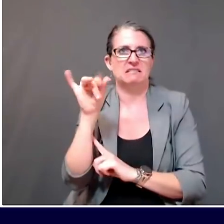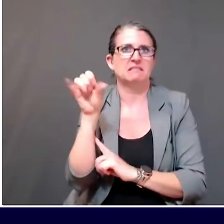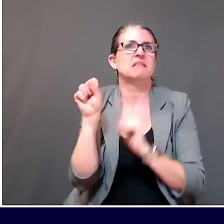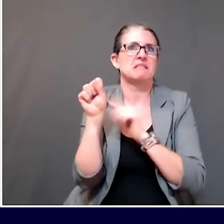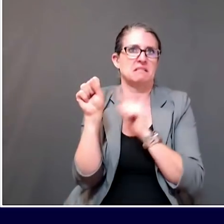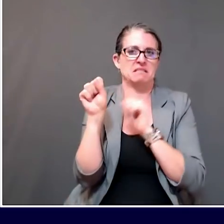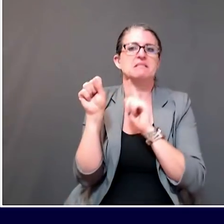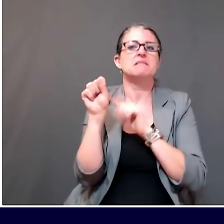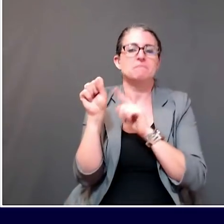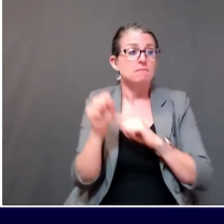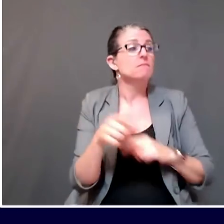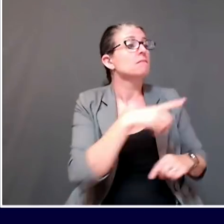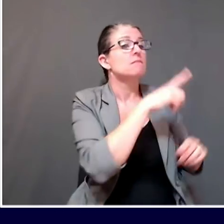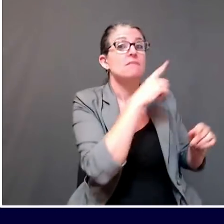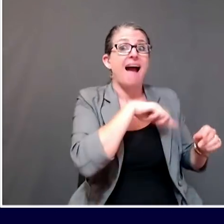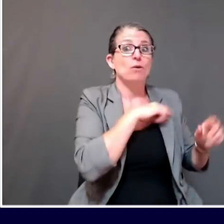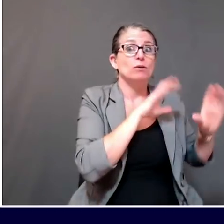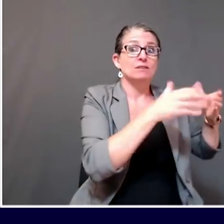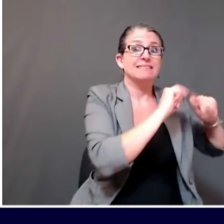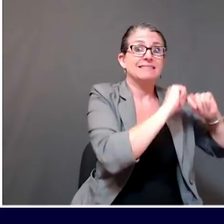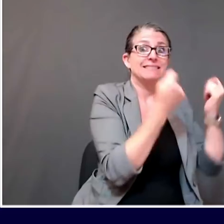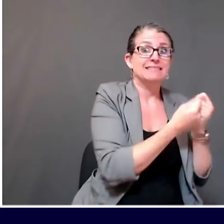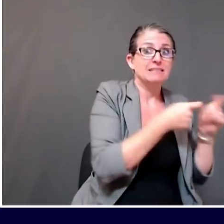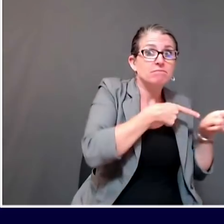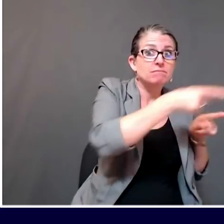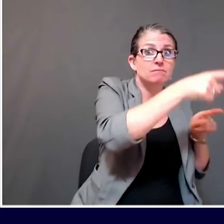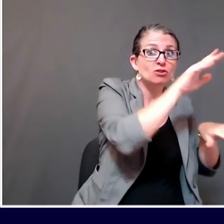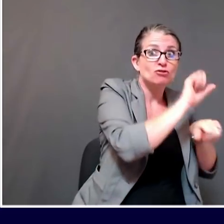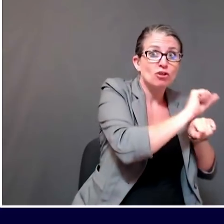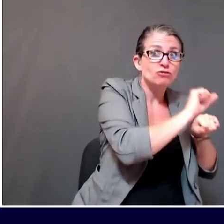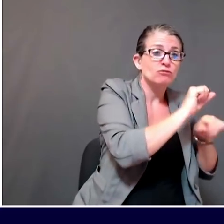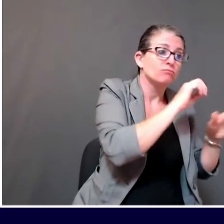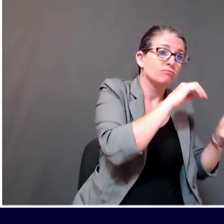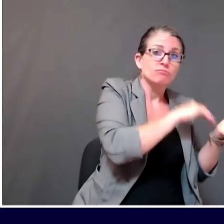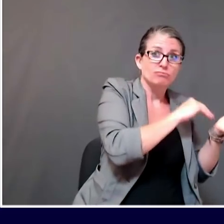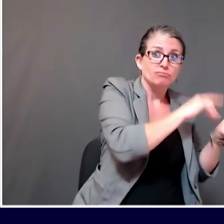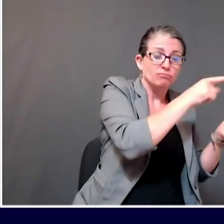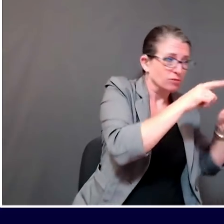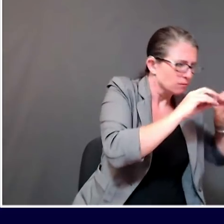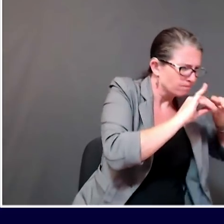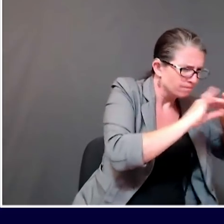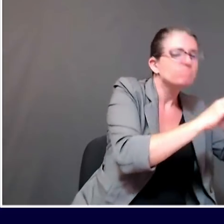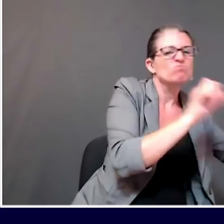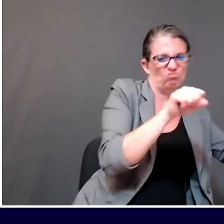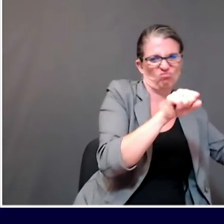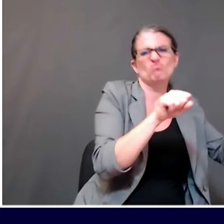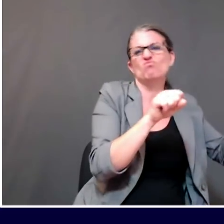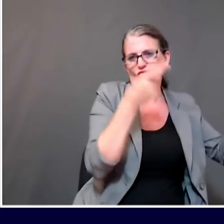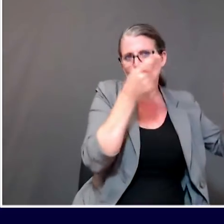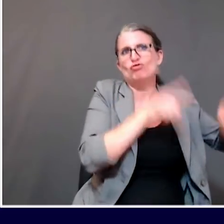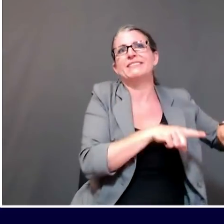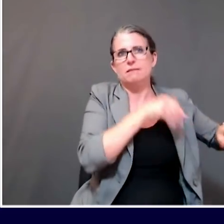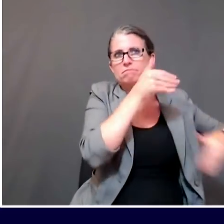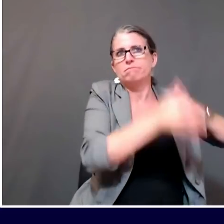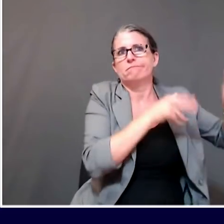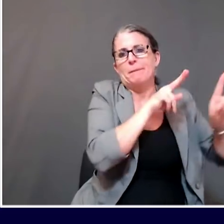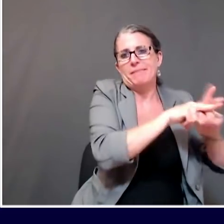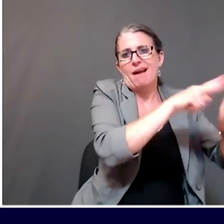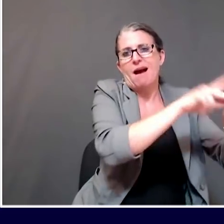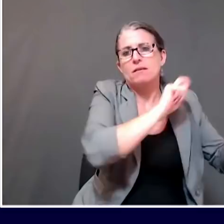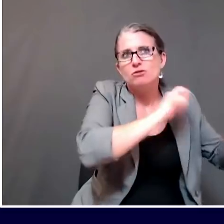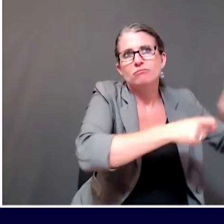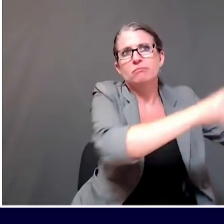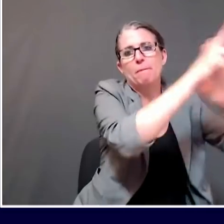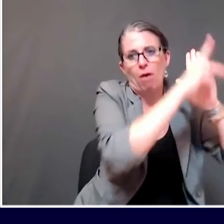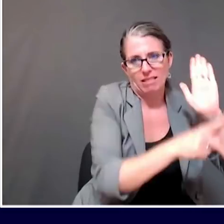cases. The other change that the US CDC made was also one that suggests that with rare exception,